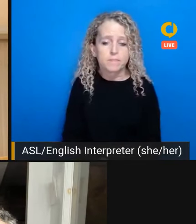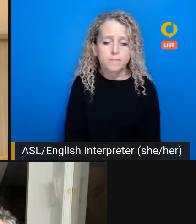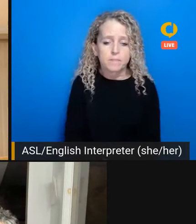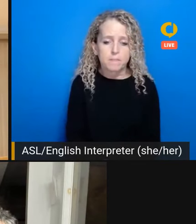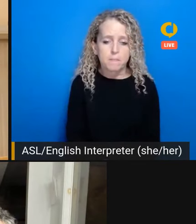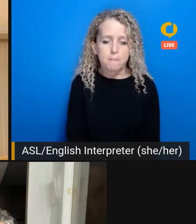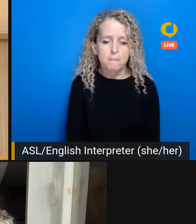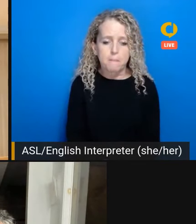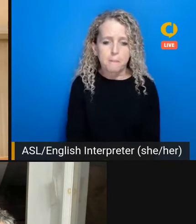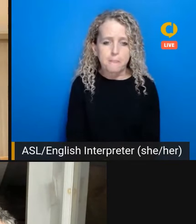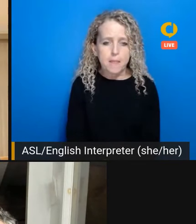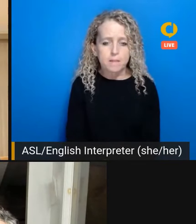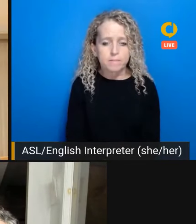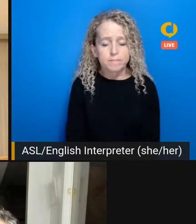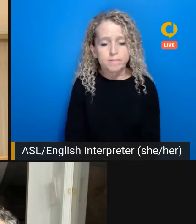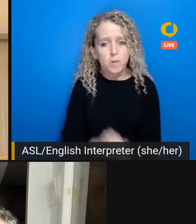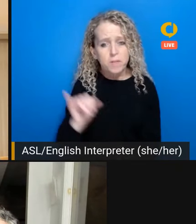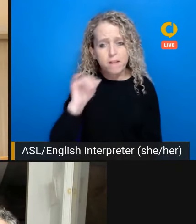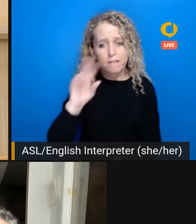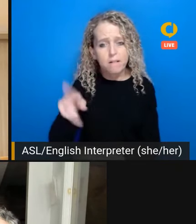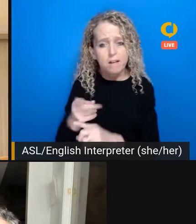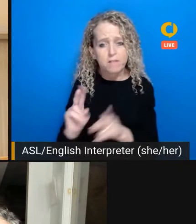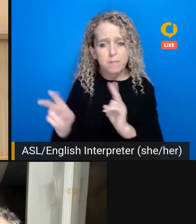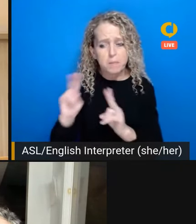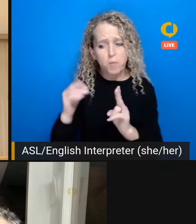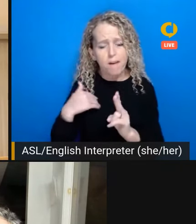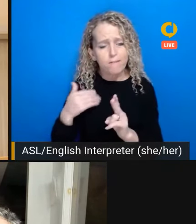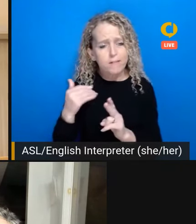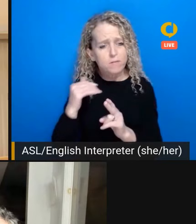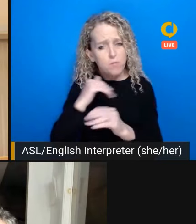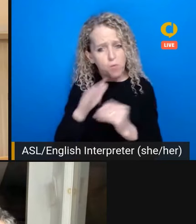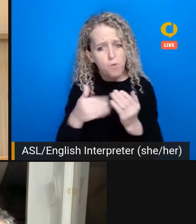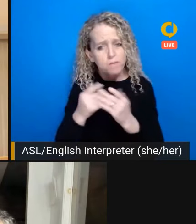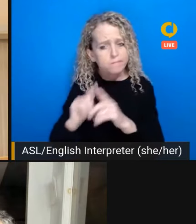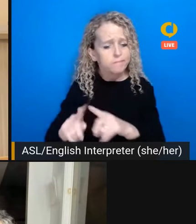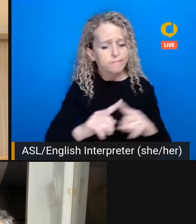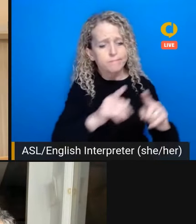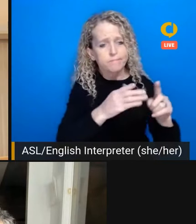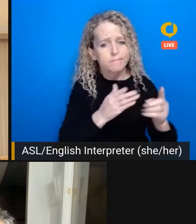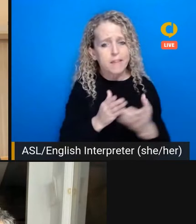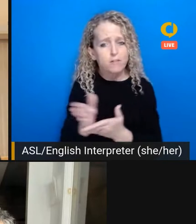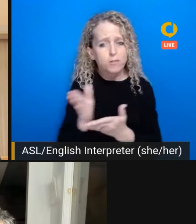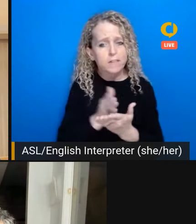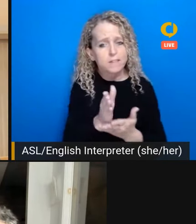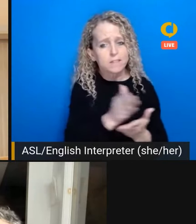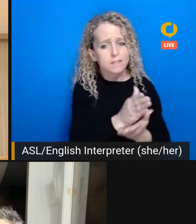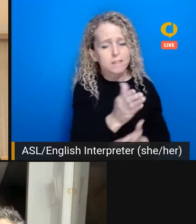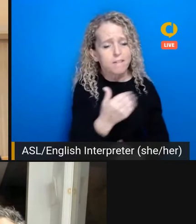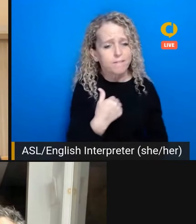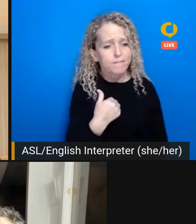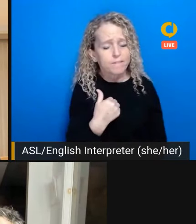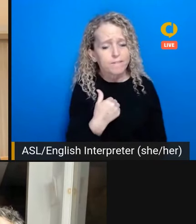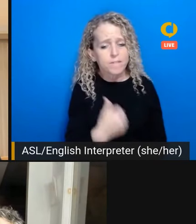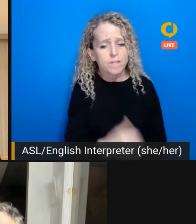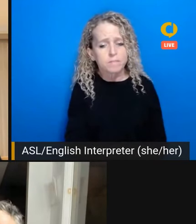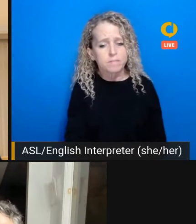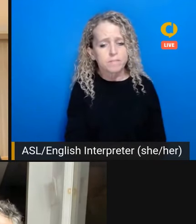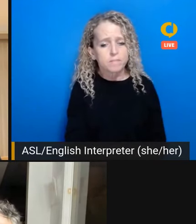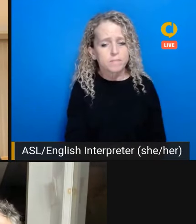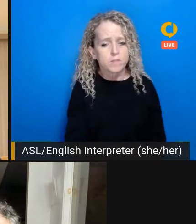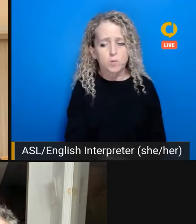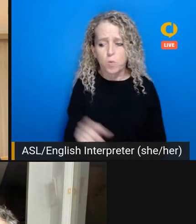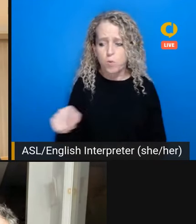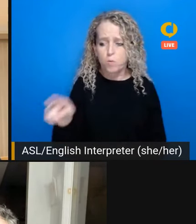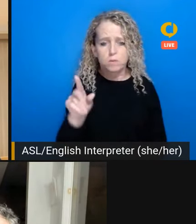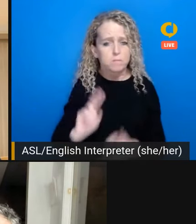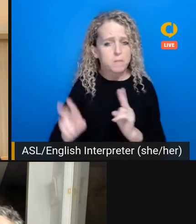people exist in all areas, and I think those types of individuals and their interests should be cultivated,